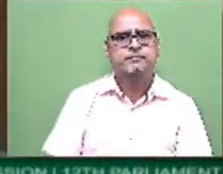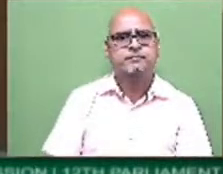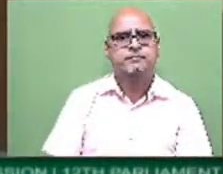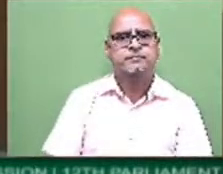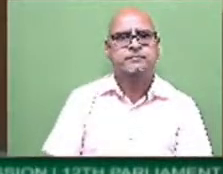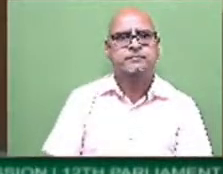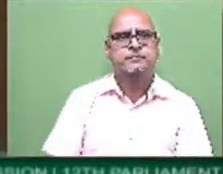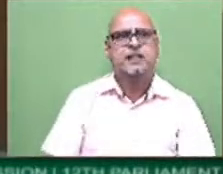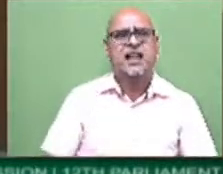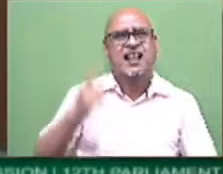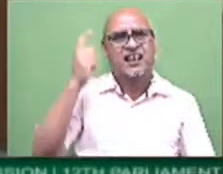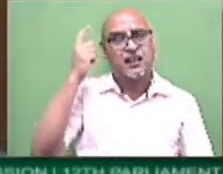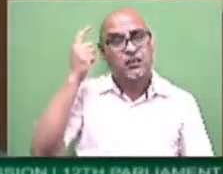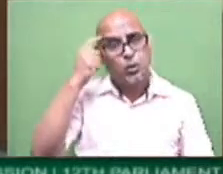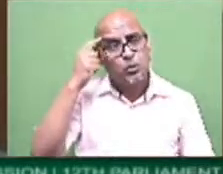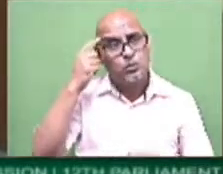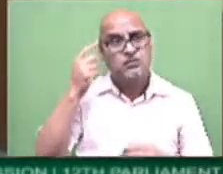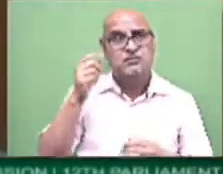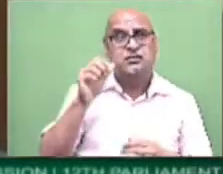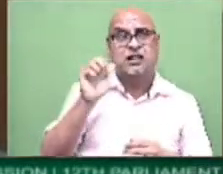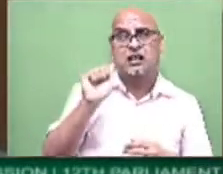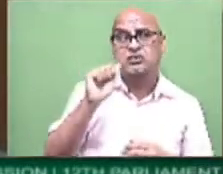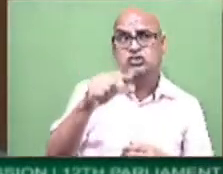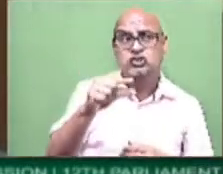have given some indication of